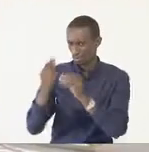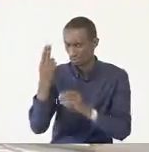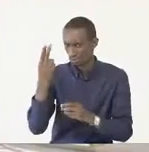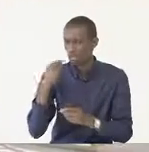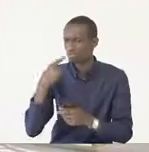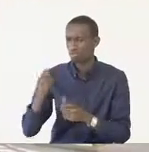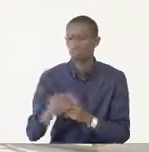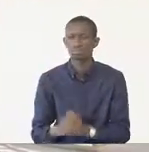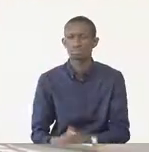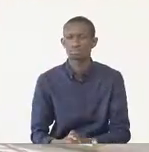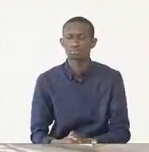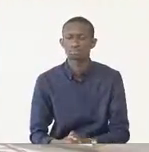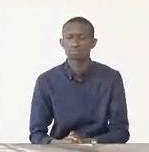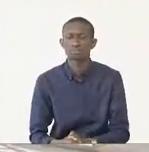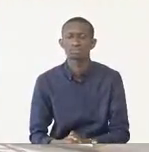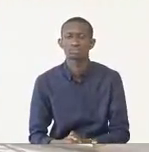said